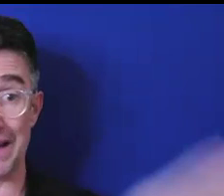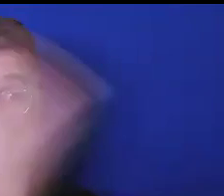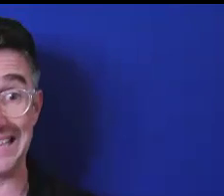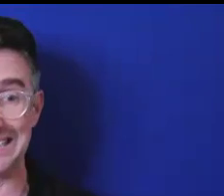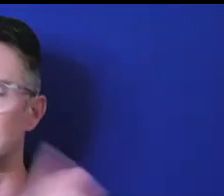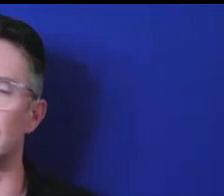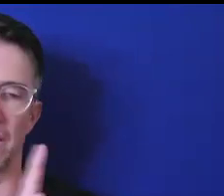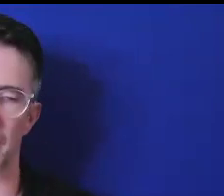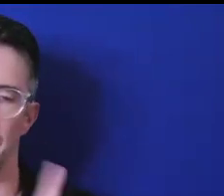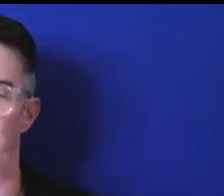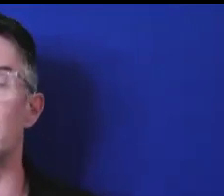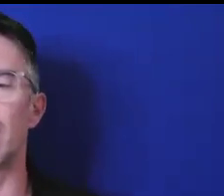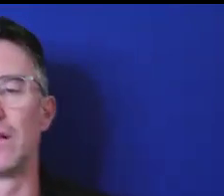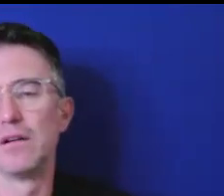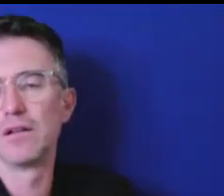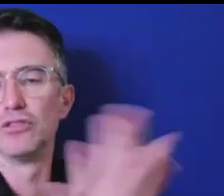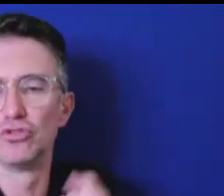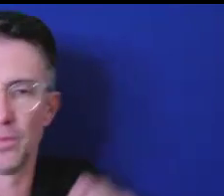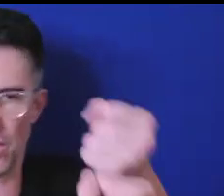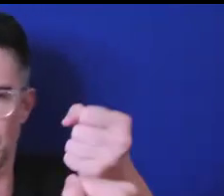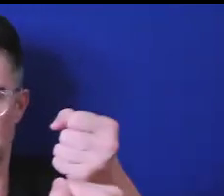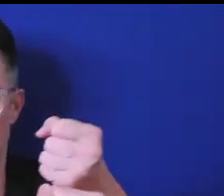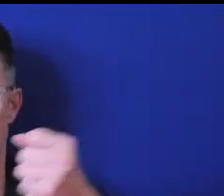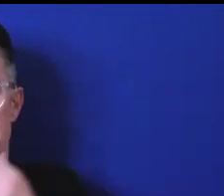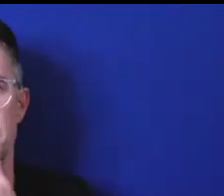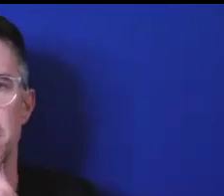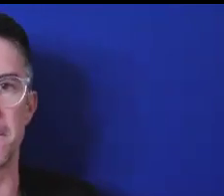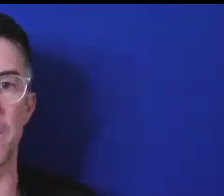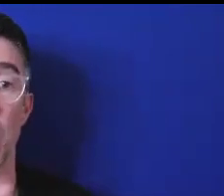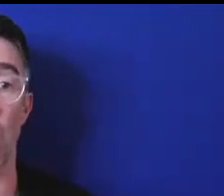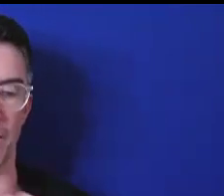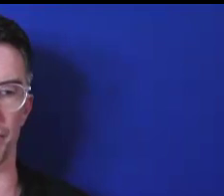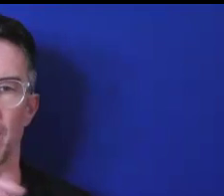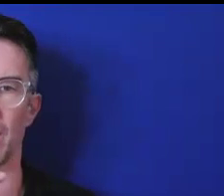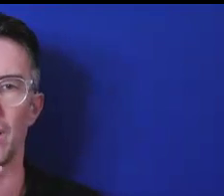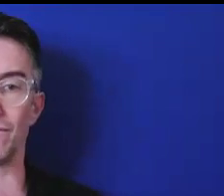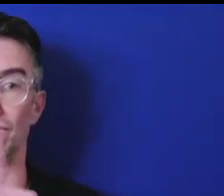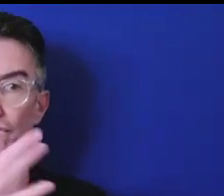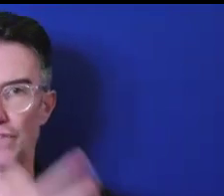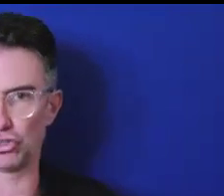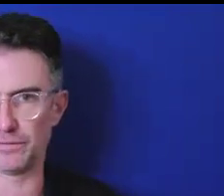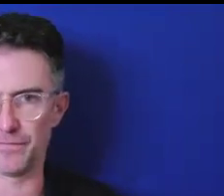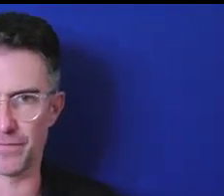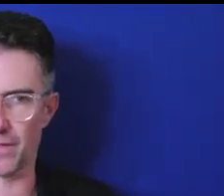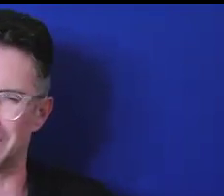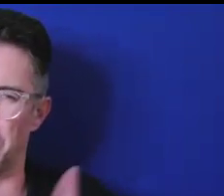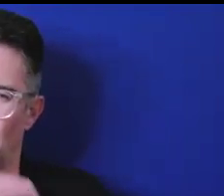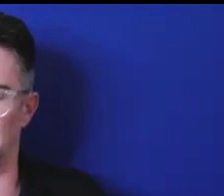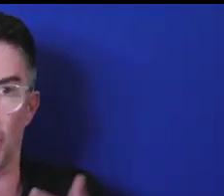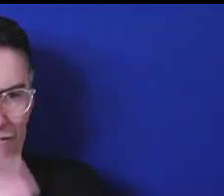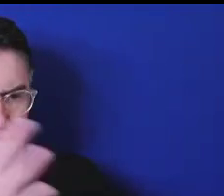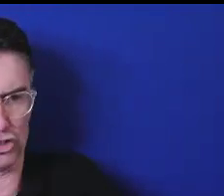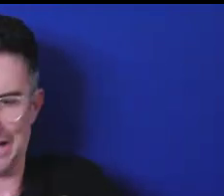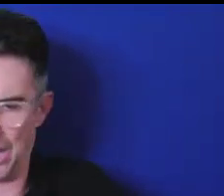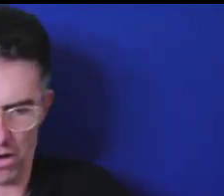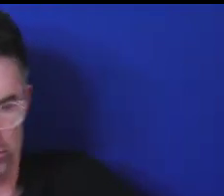mechanism used by international classification of function, but functioning. But what we should take into